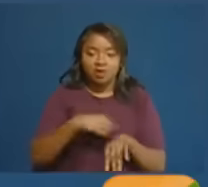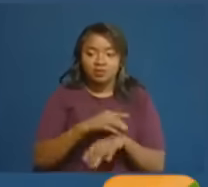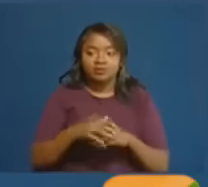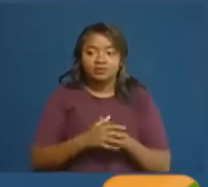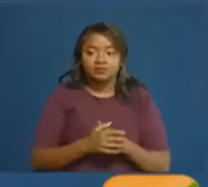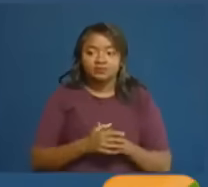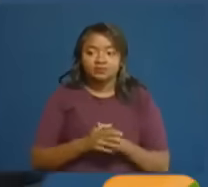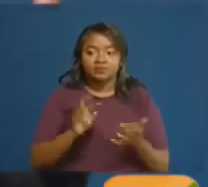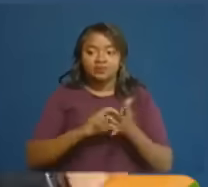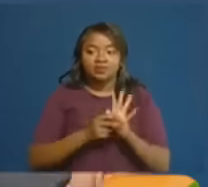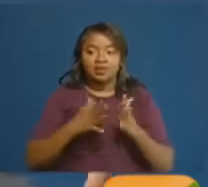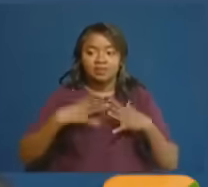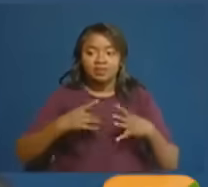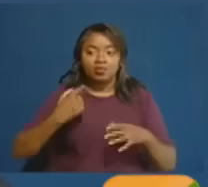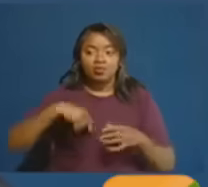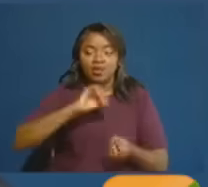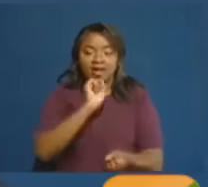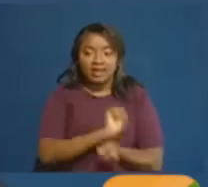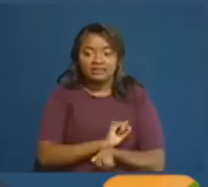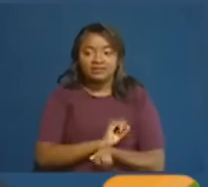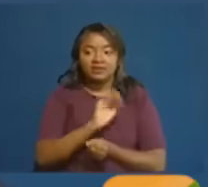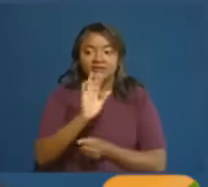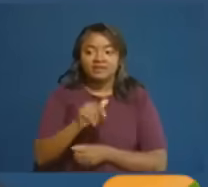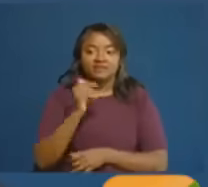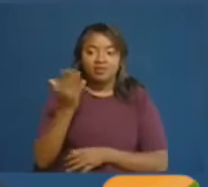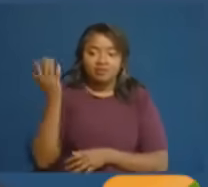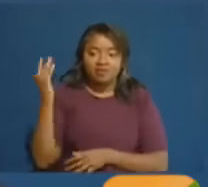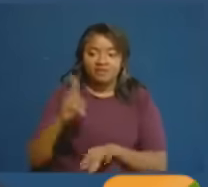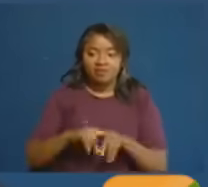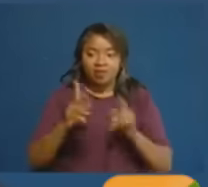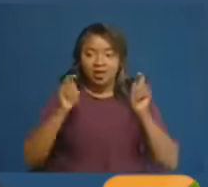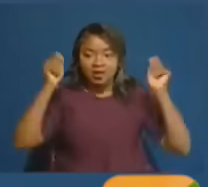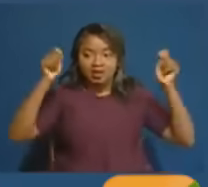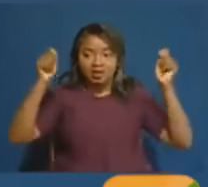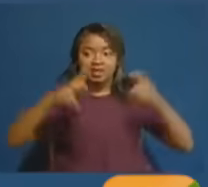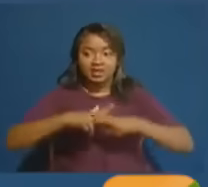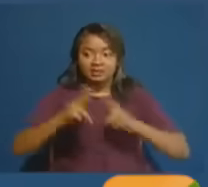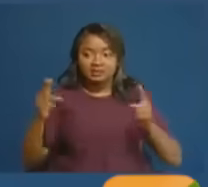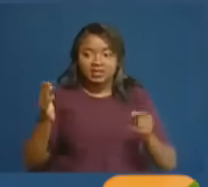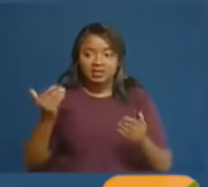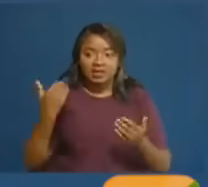arrested from the time the process started until now is